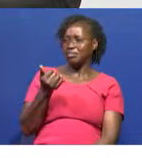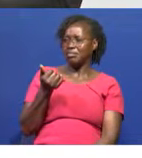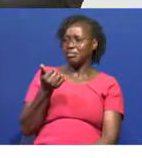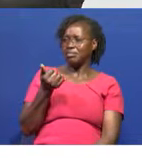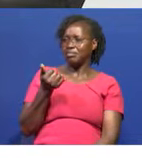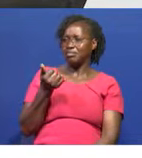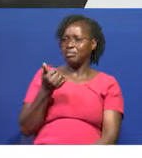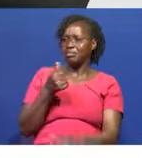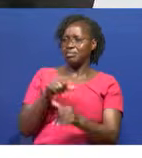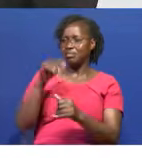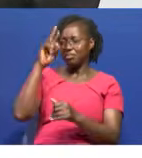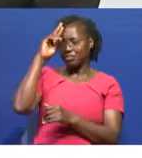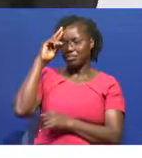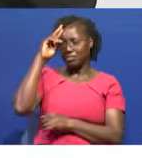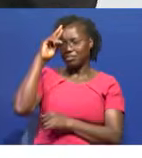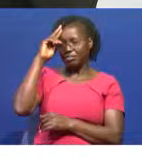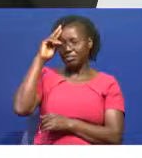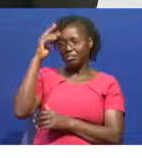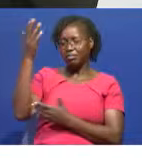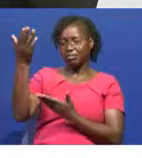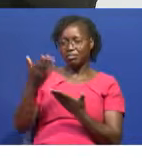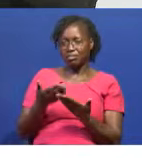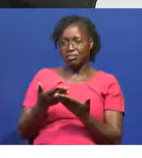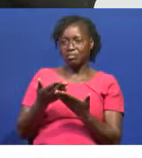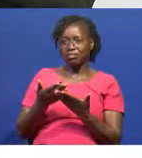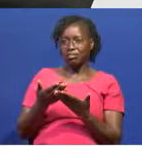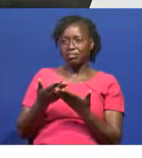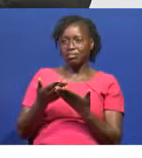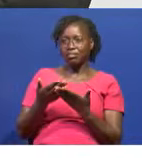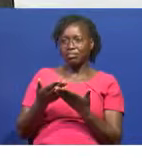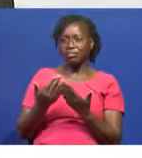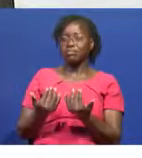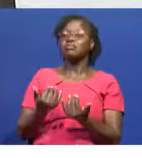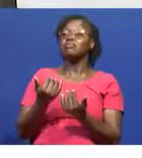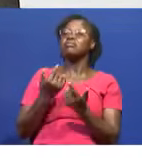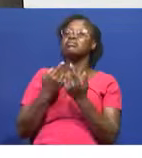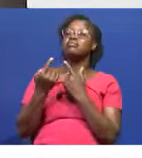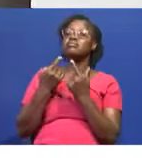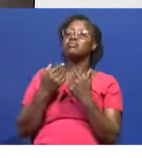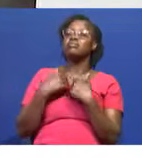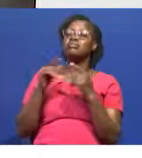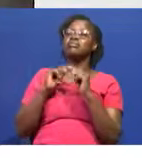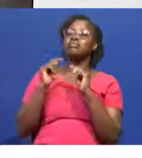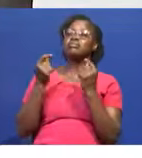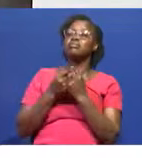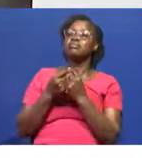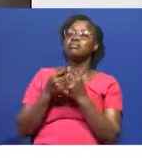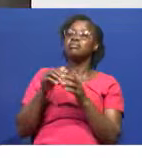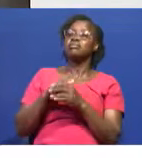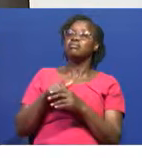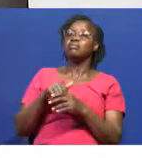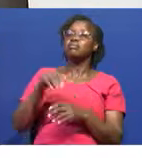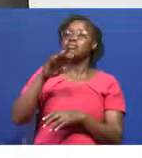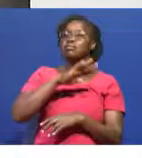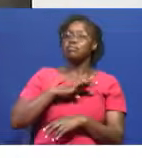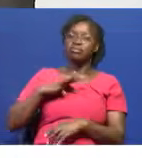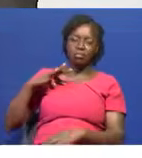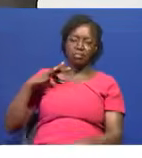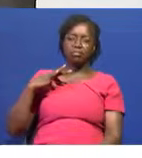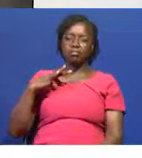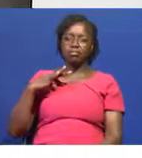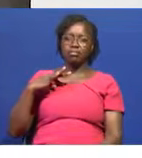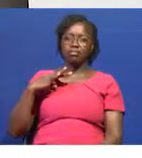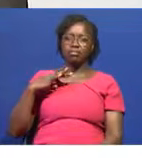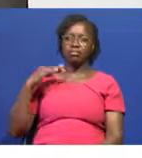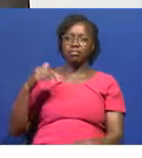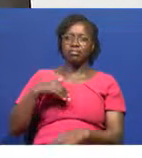about the purpose as bringing this DAC. Right now we are talking, we have a team in Marsabit, pre-DAC. And then the